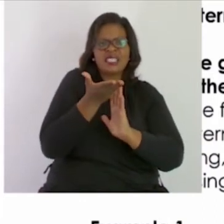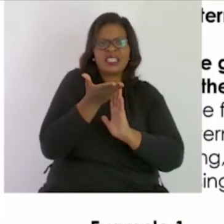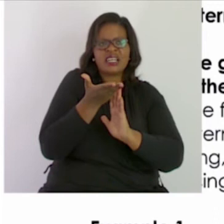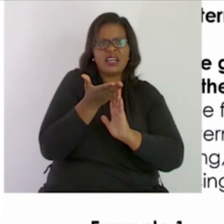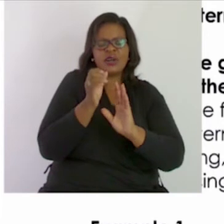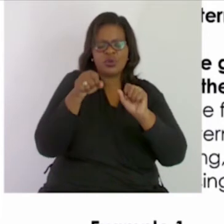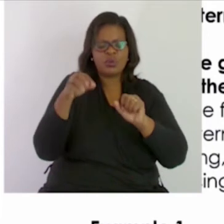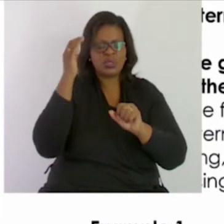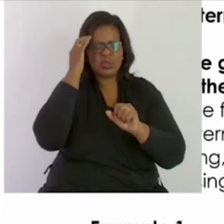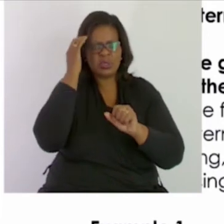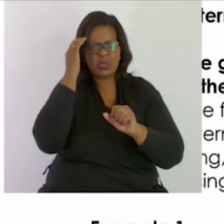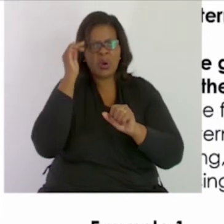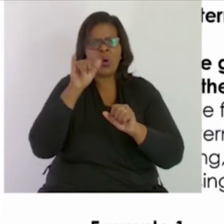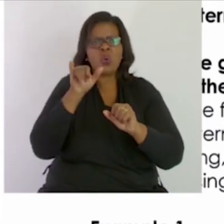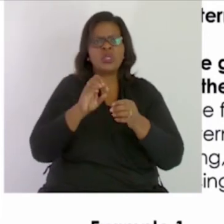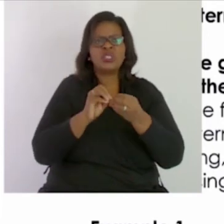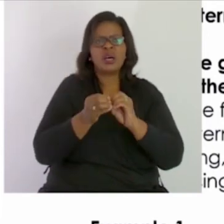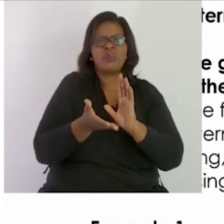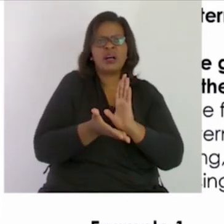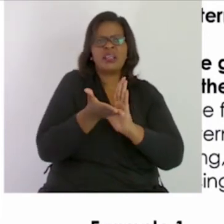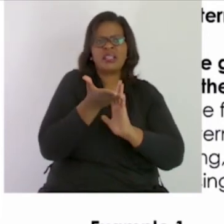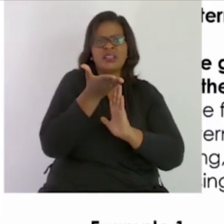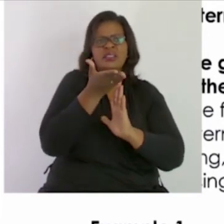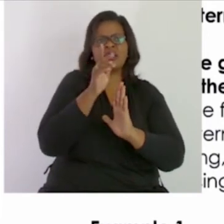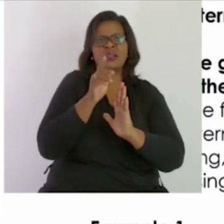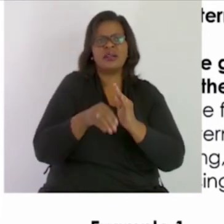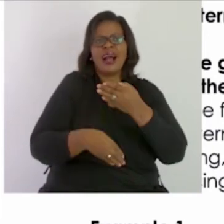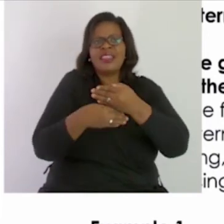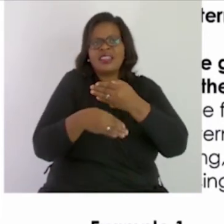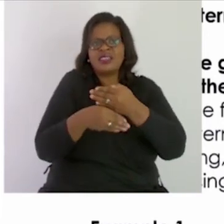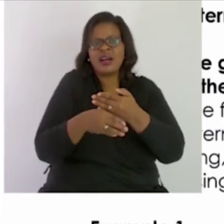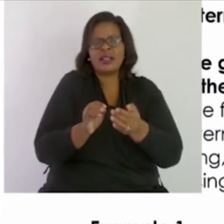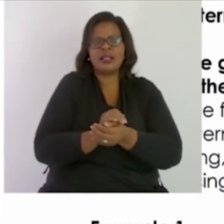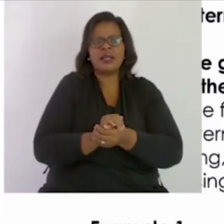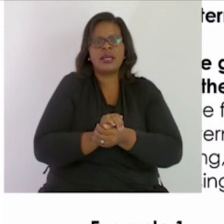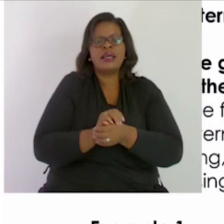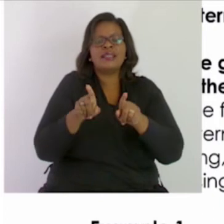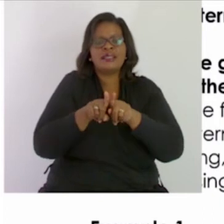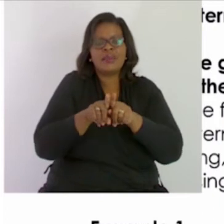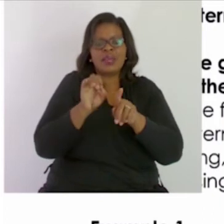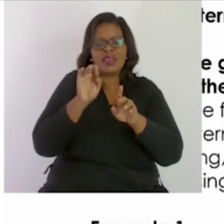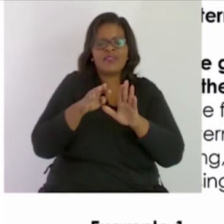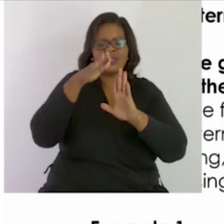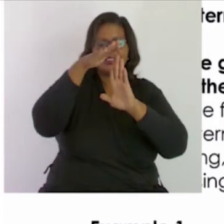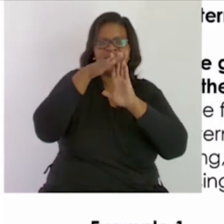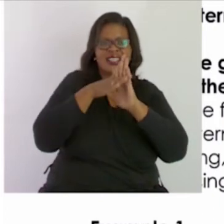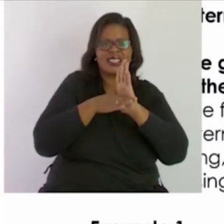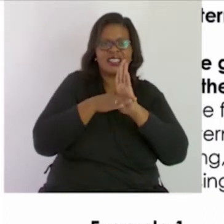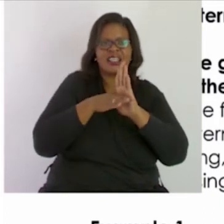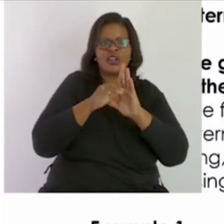to take note of the number by which it is increasing. The same applies when it is decreasing. You are supposed to